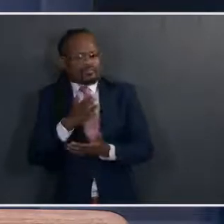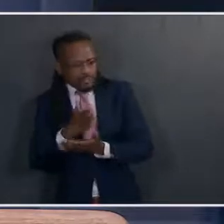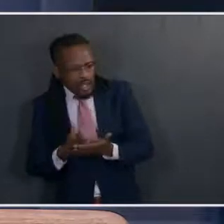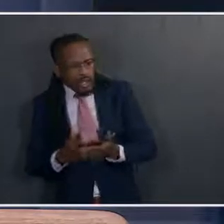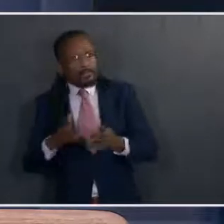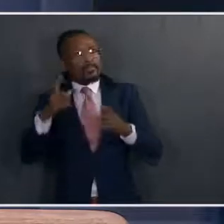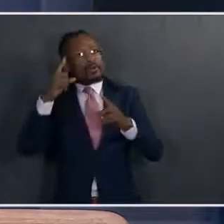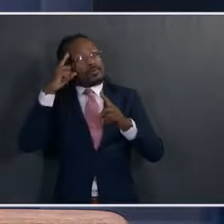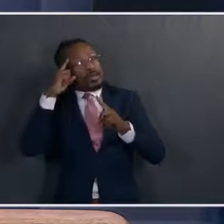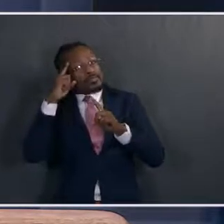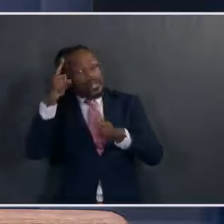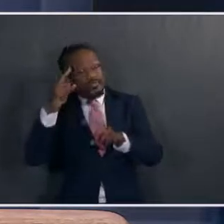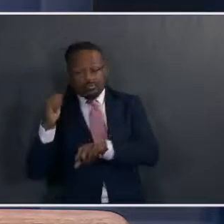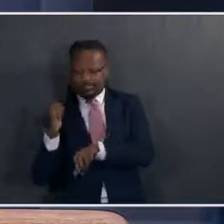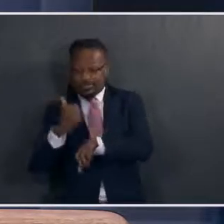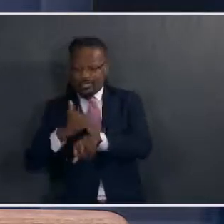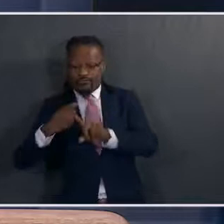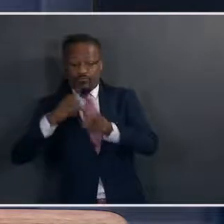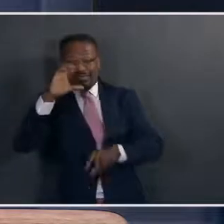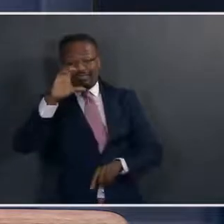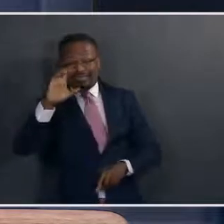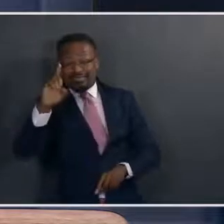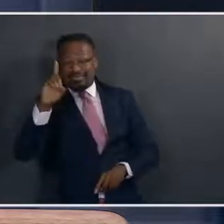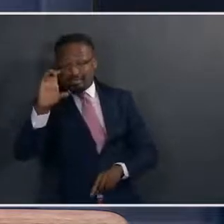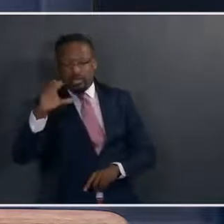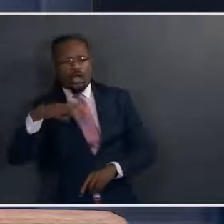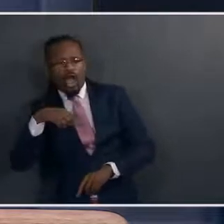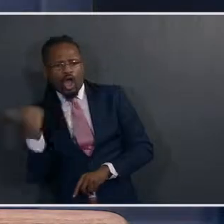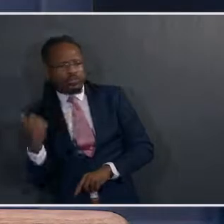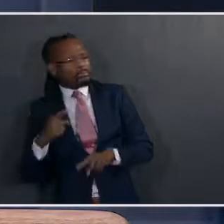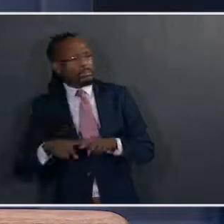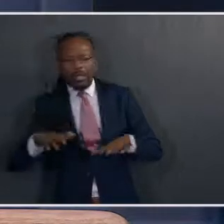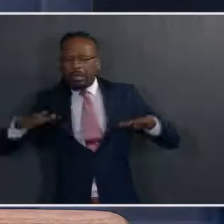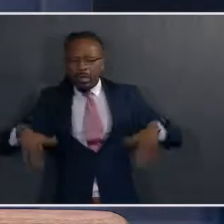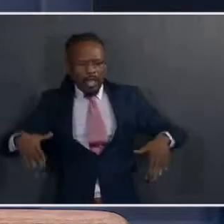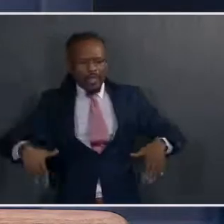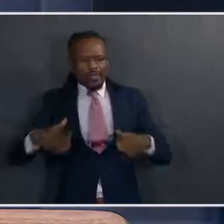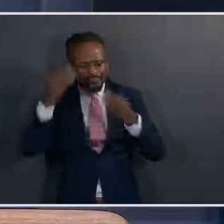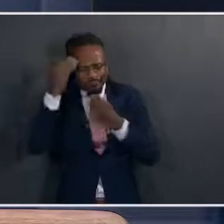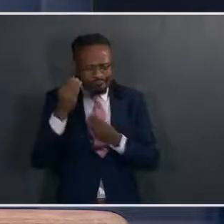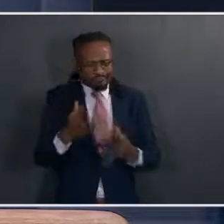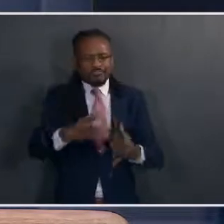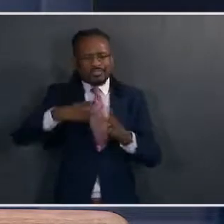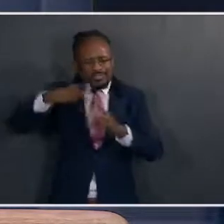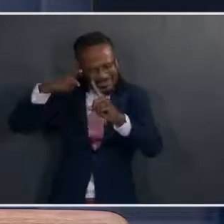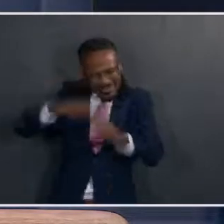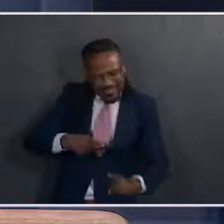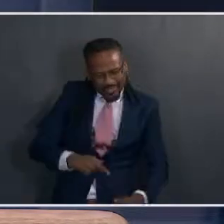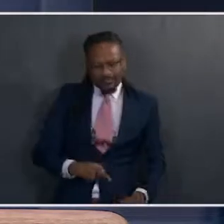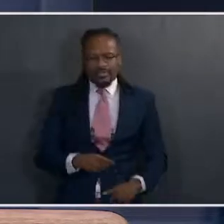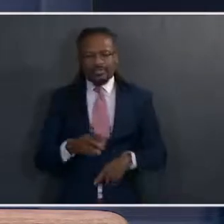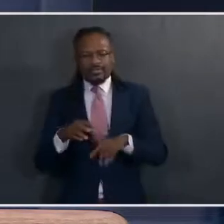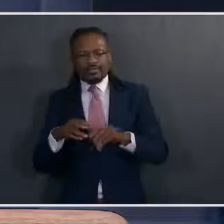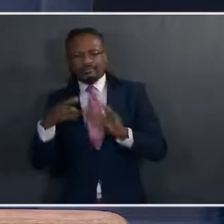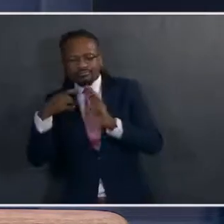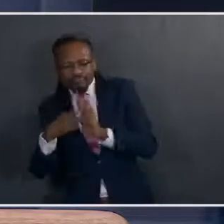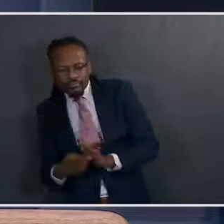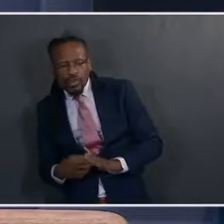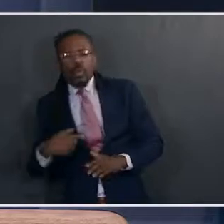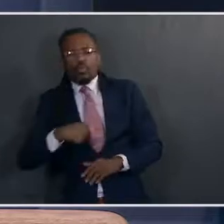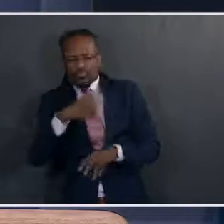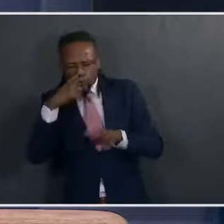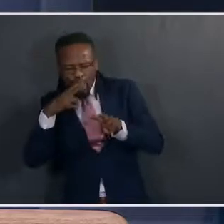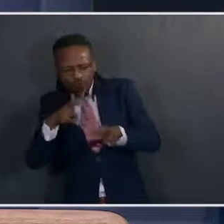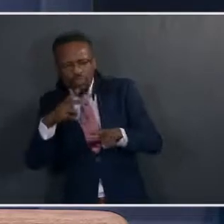that have been set by the CDC and others. They have also not put out their specific detailed guidelines yet, and we'll look forward to seeing